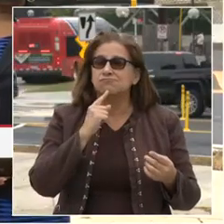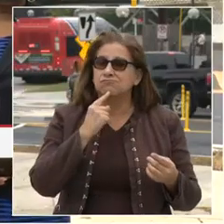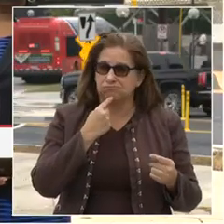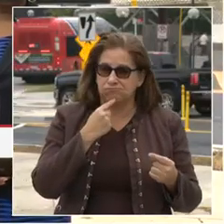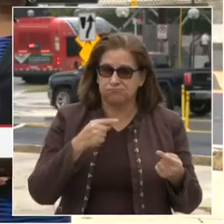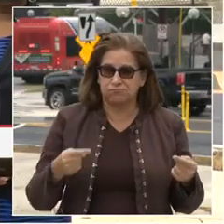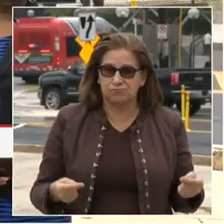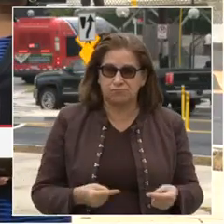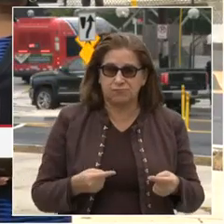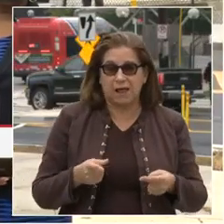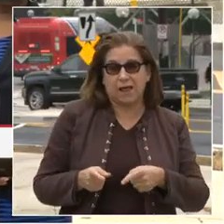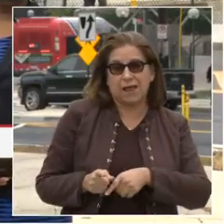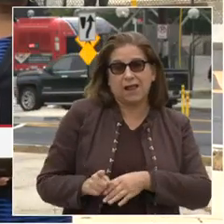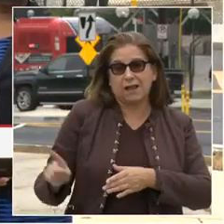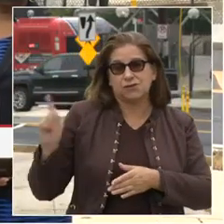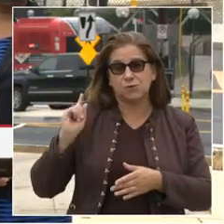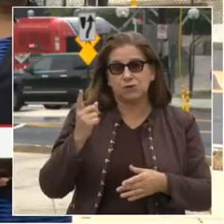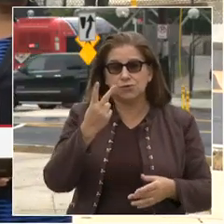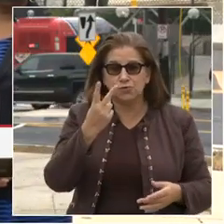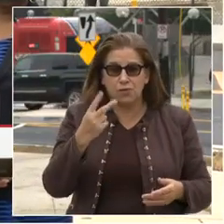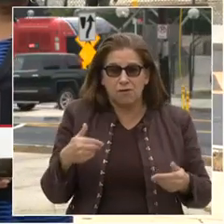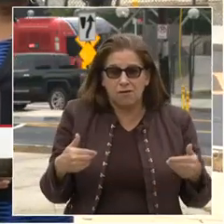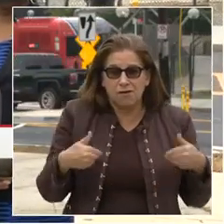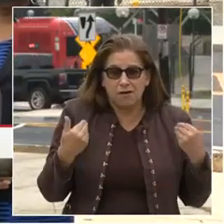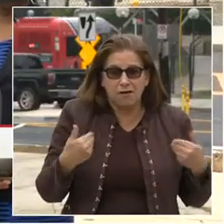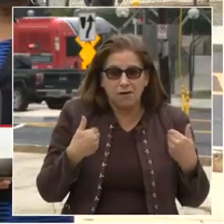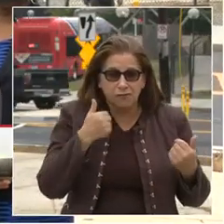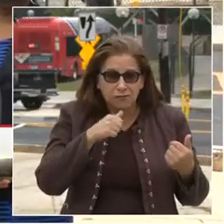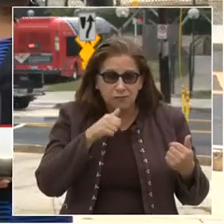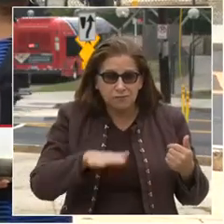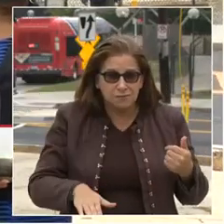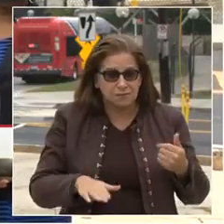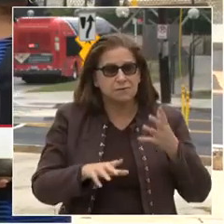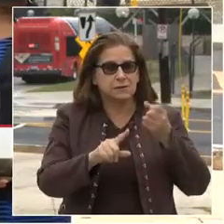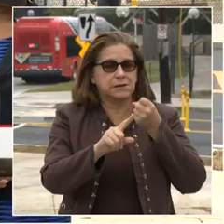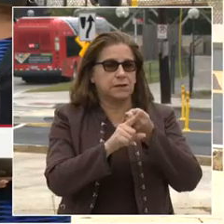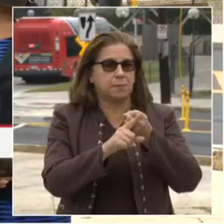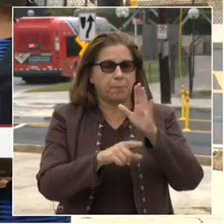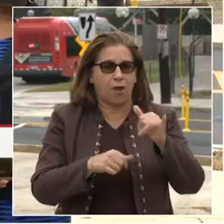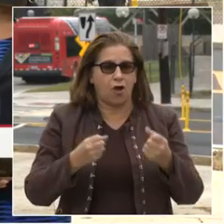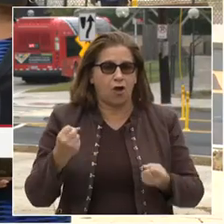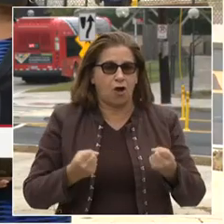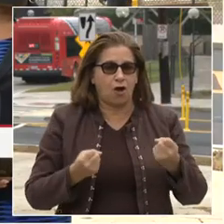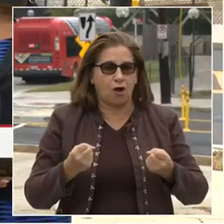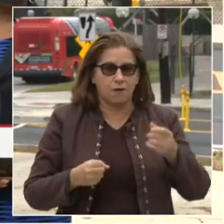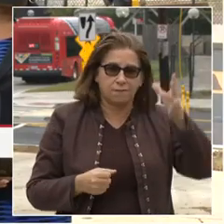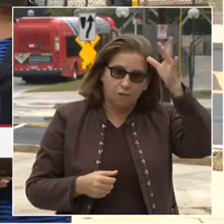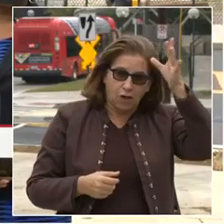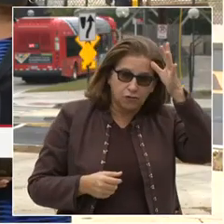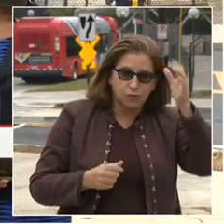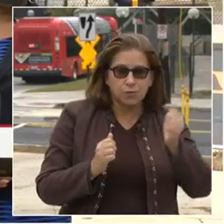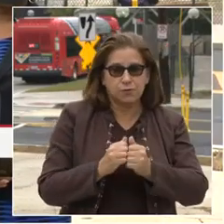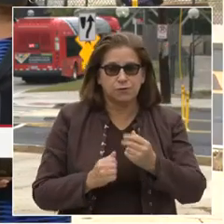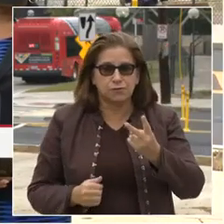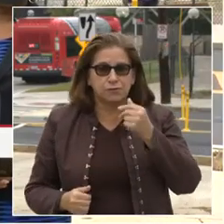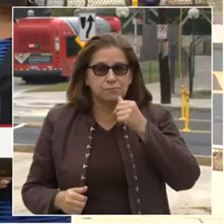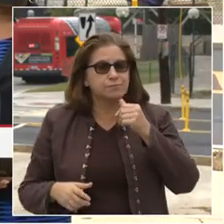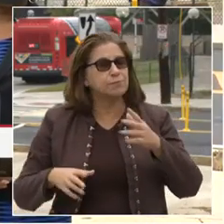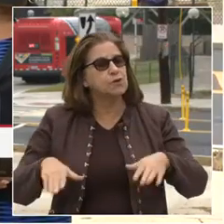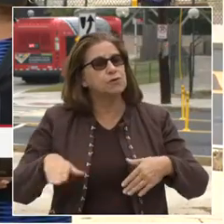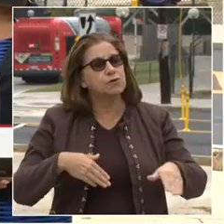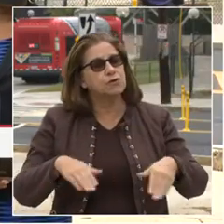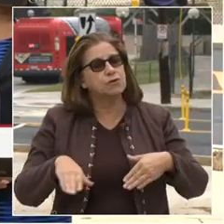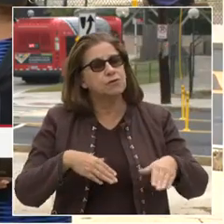week, 2 little girls and their father were struck while crossing a street on National Walk to School Day. It's heartbreaking